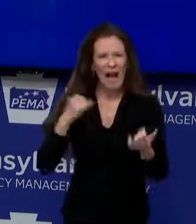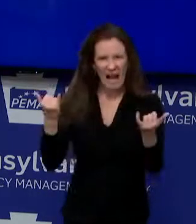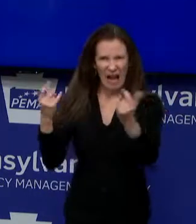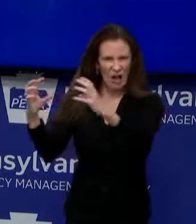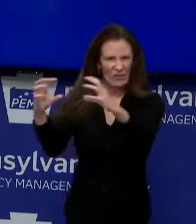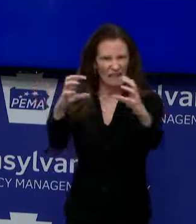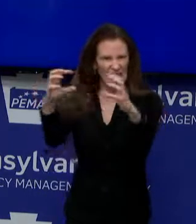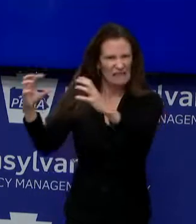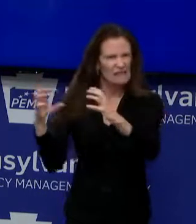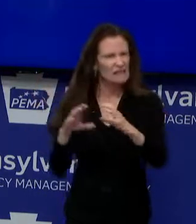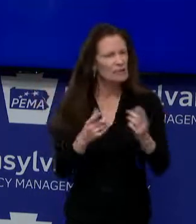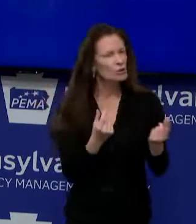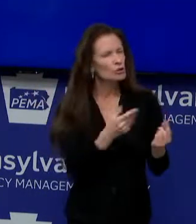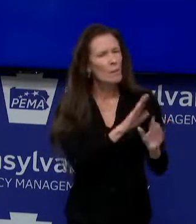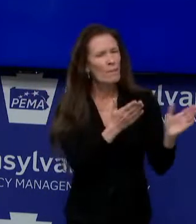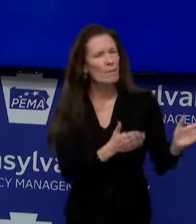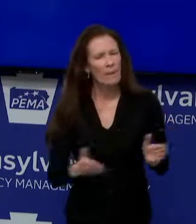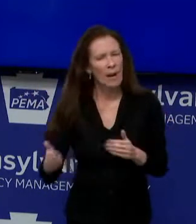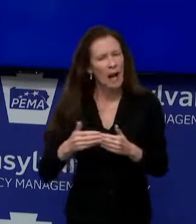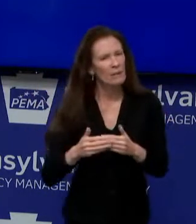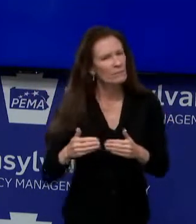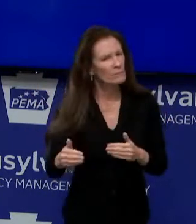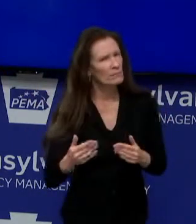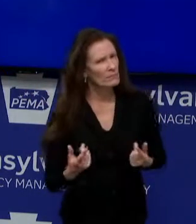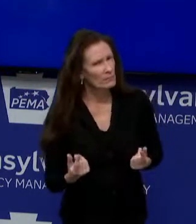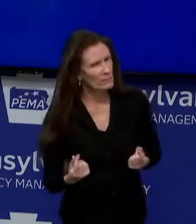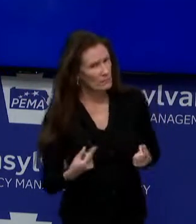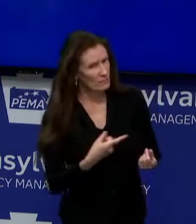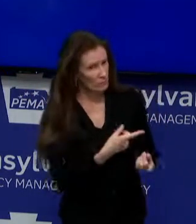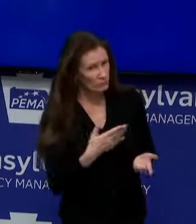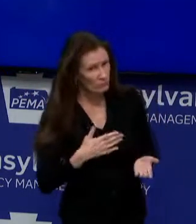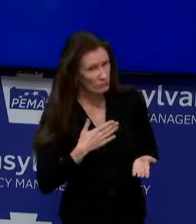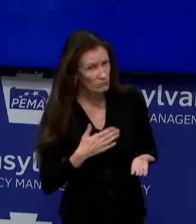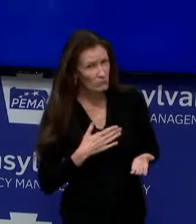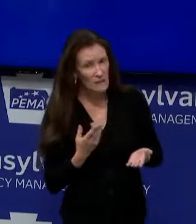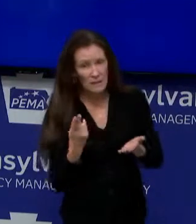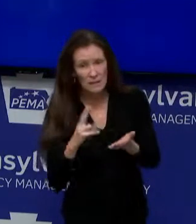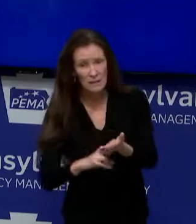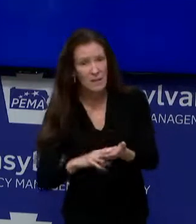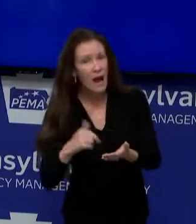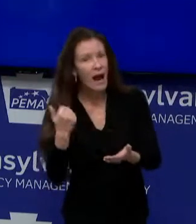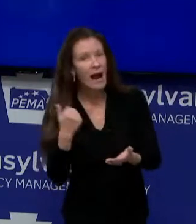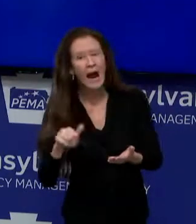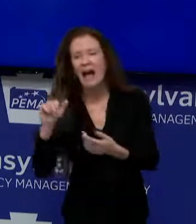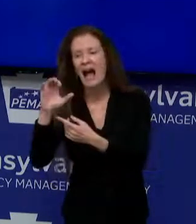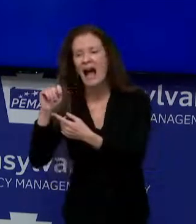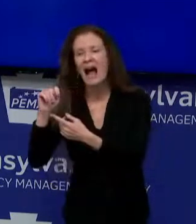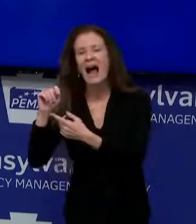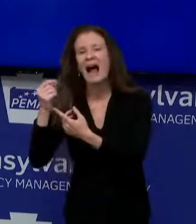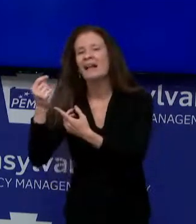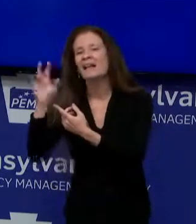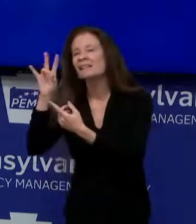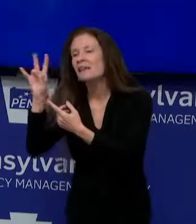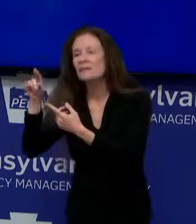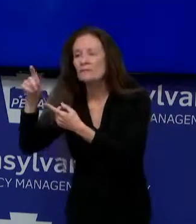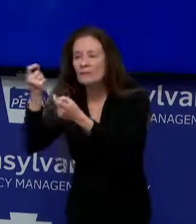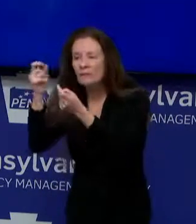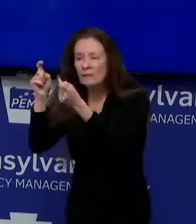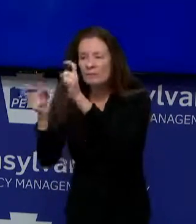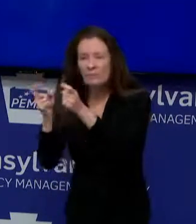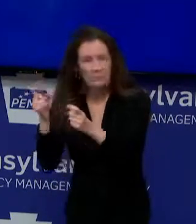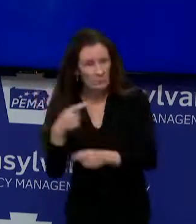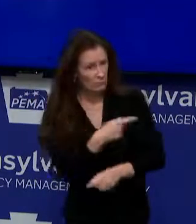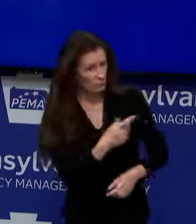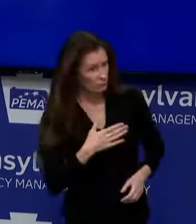there any scenario where you would sign legislation rolling back any portions of Act 77? Well, let's keep in mind that the Act